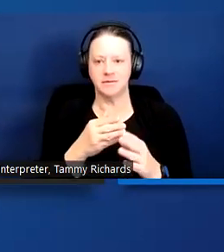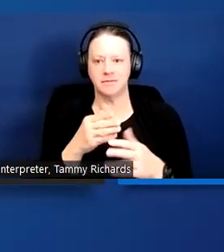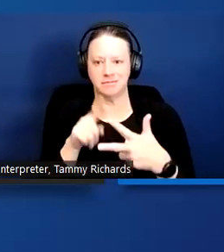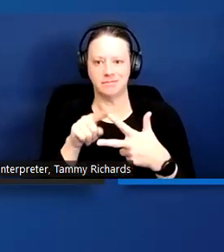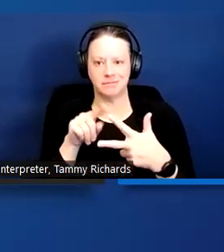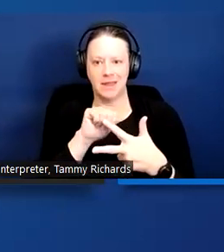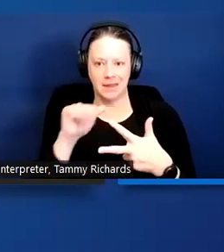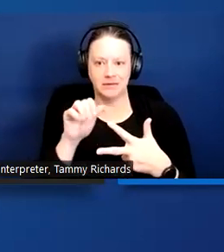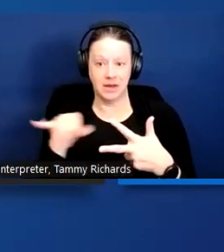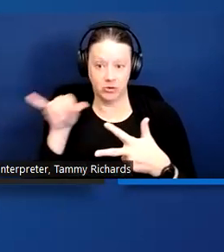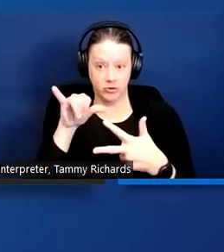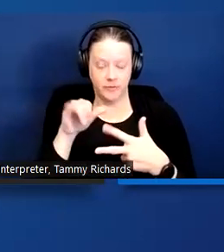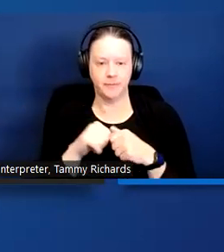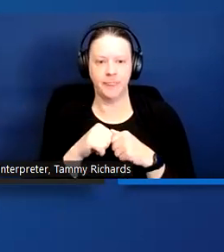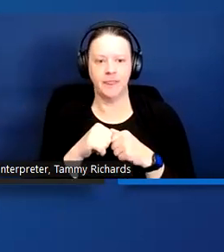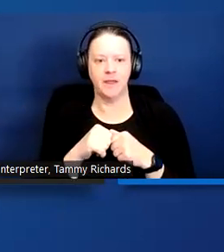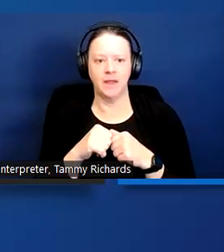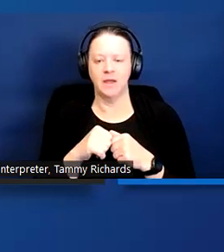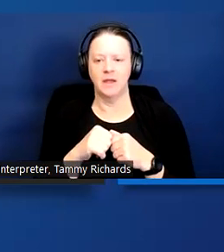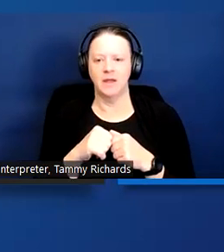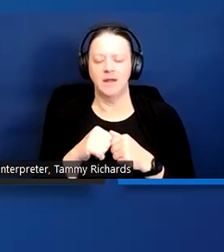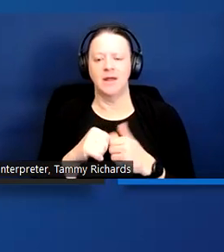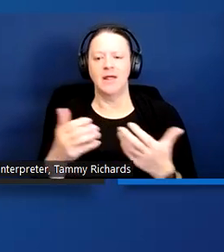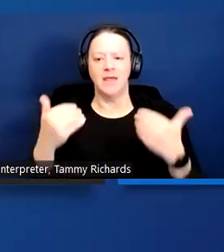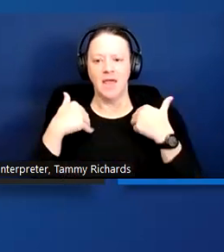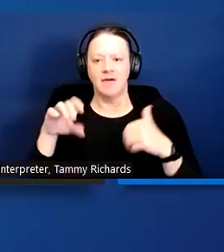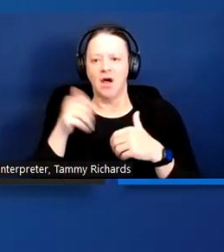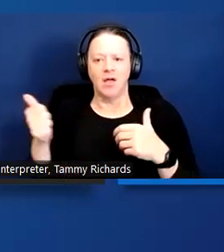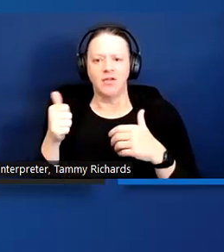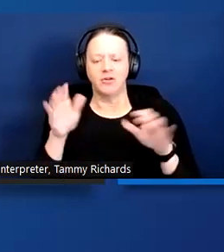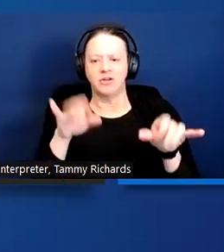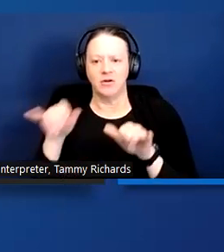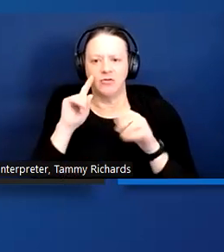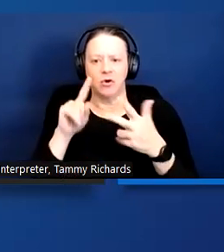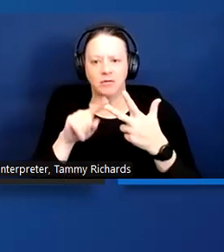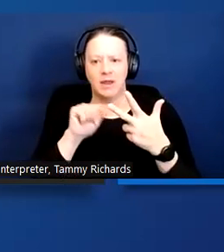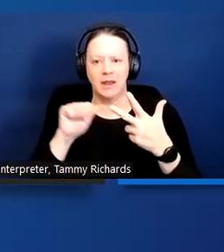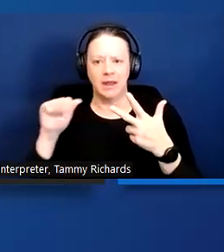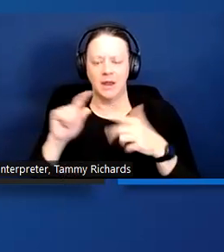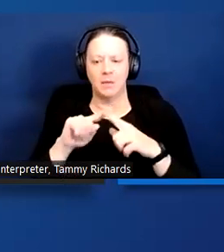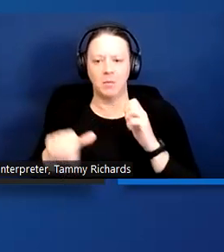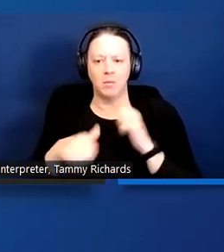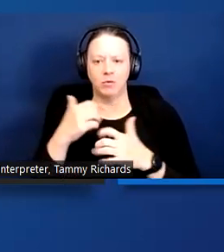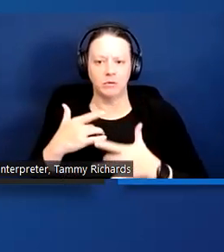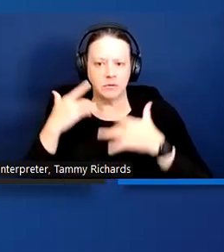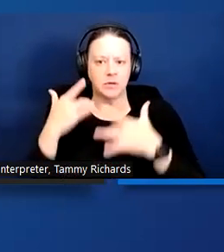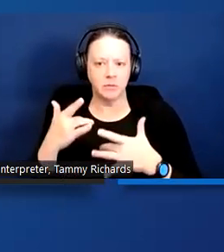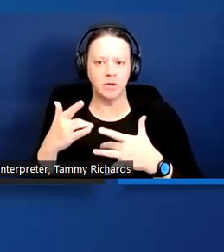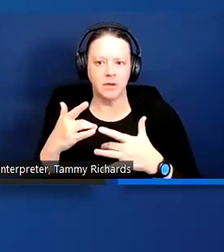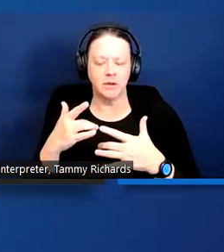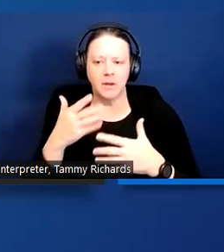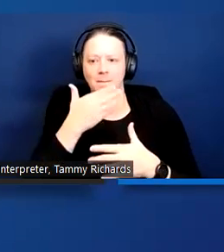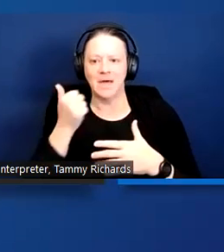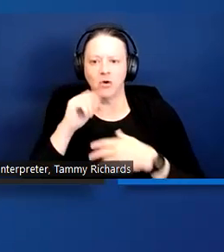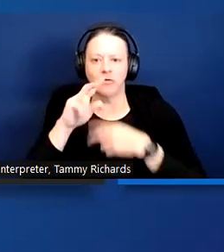standard. There are other ones for the AAA, but most of them will just be essentially better